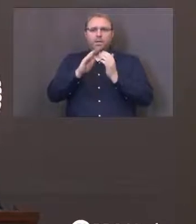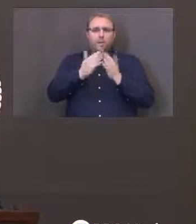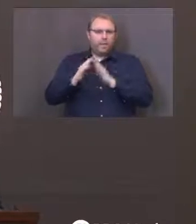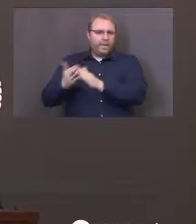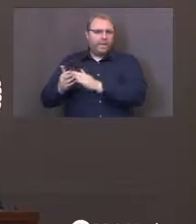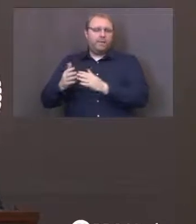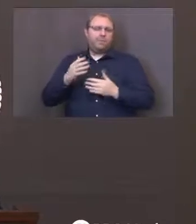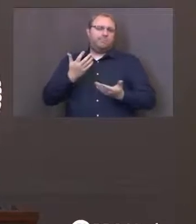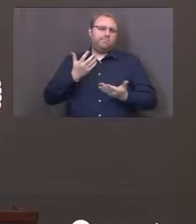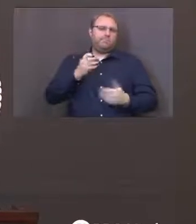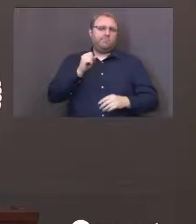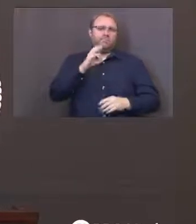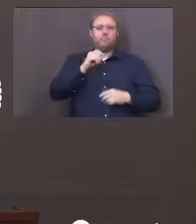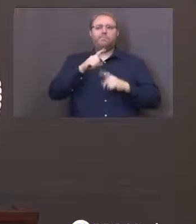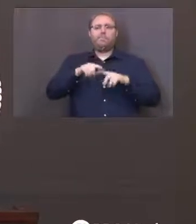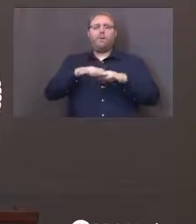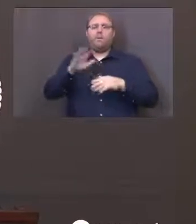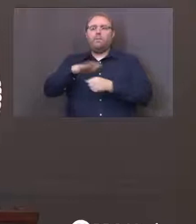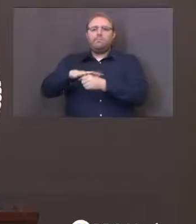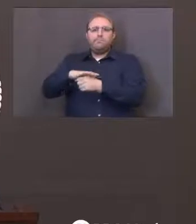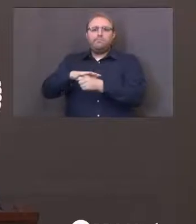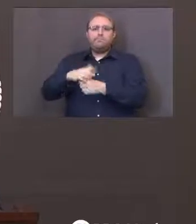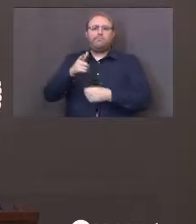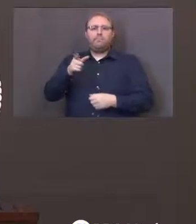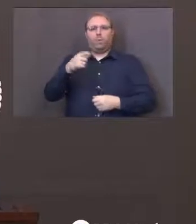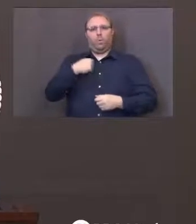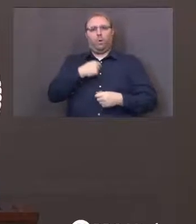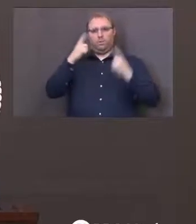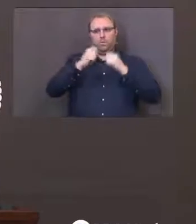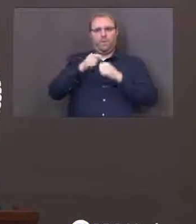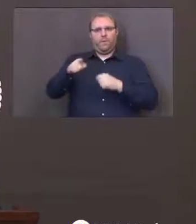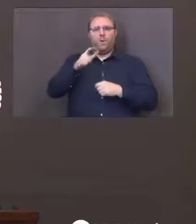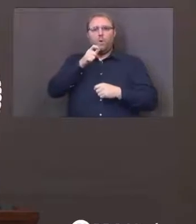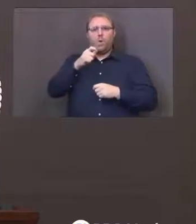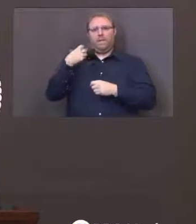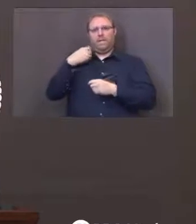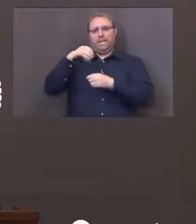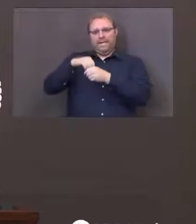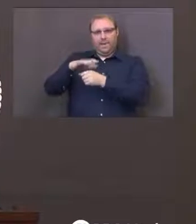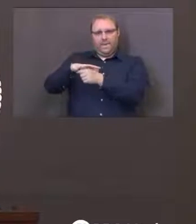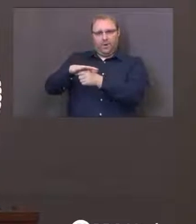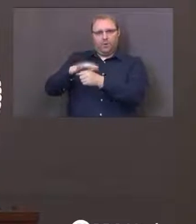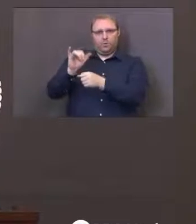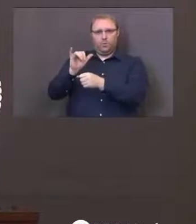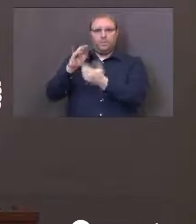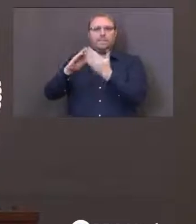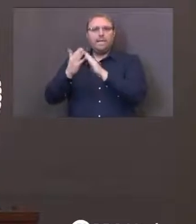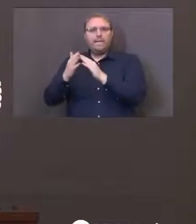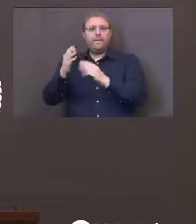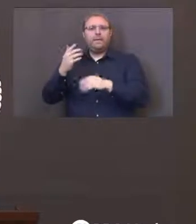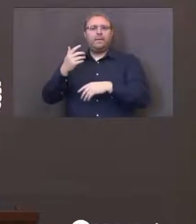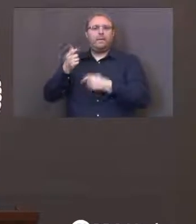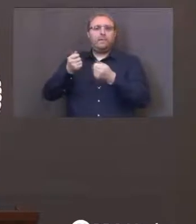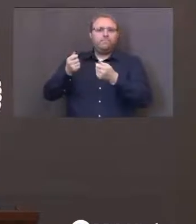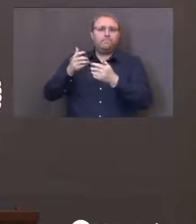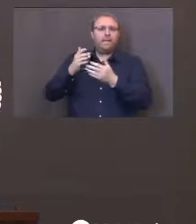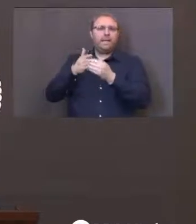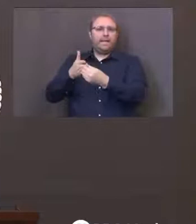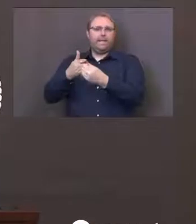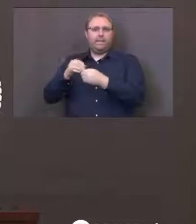so those need to be accounted for by the local elected officials that are responsive and elected by the people in that